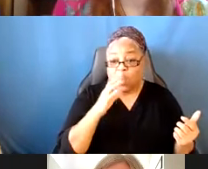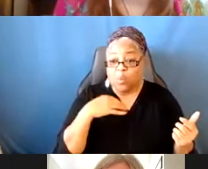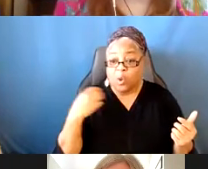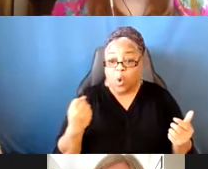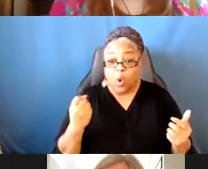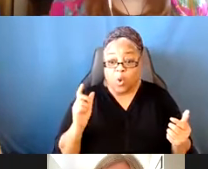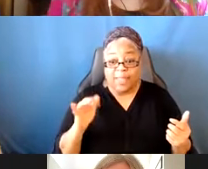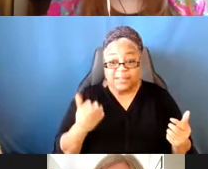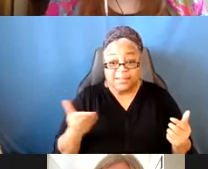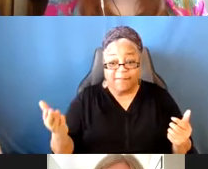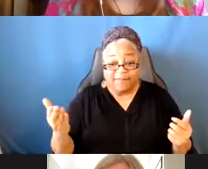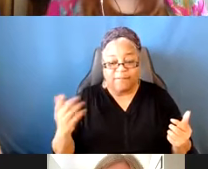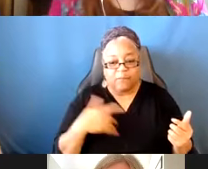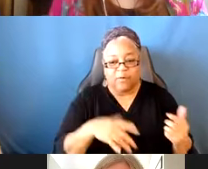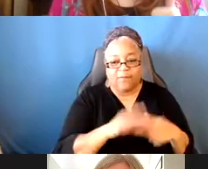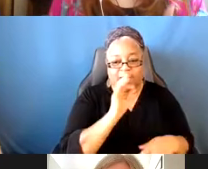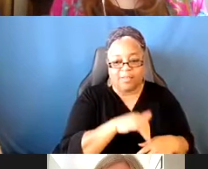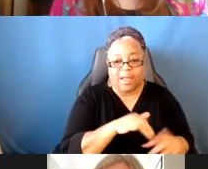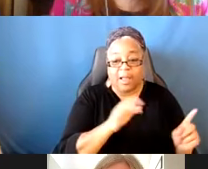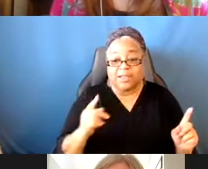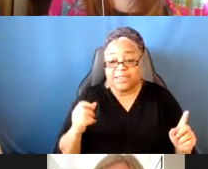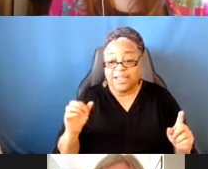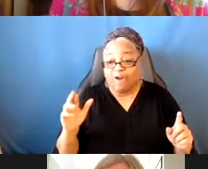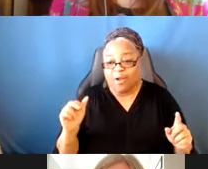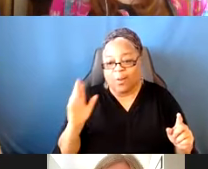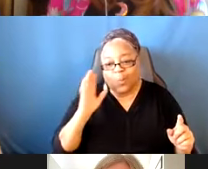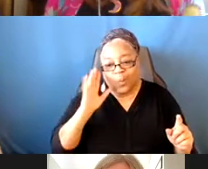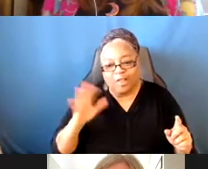for you? We find out that Tiara will. Love it.